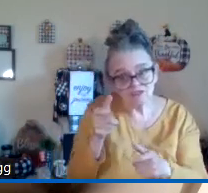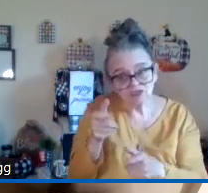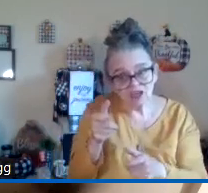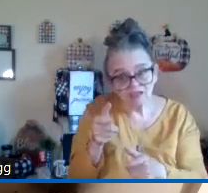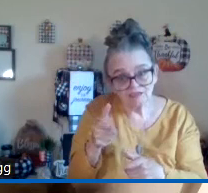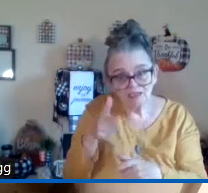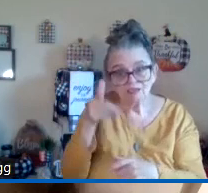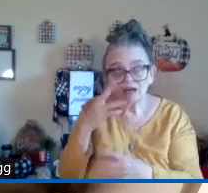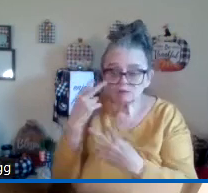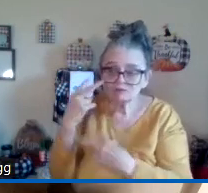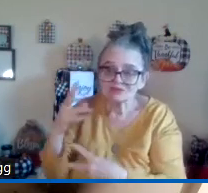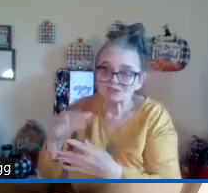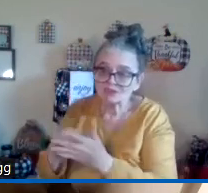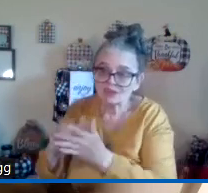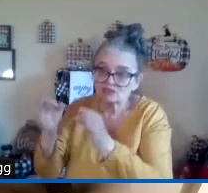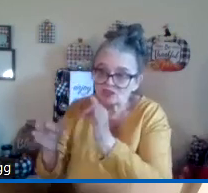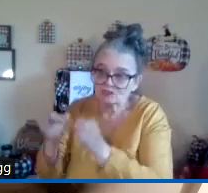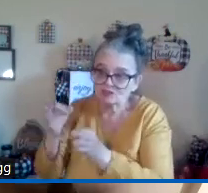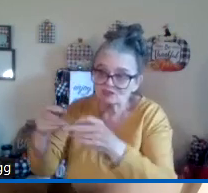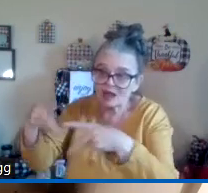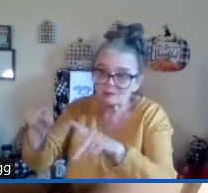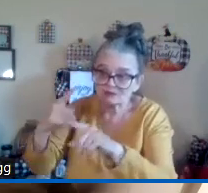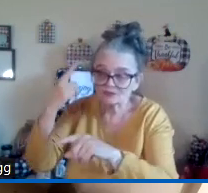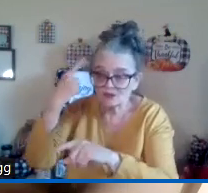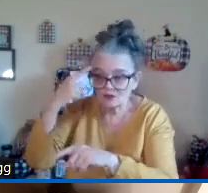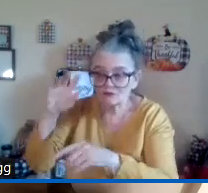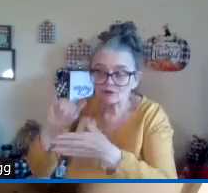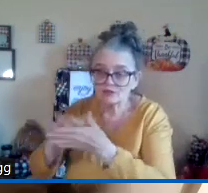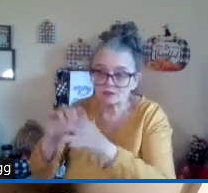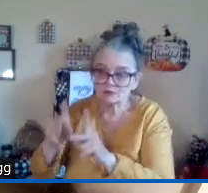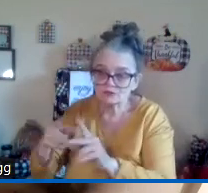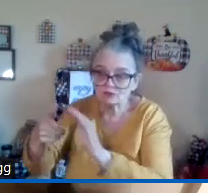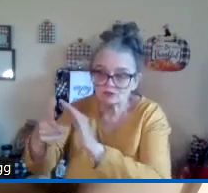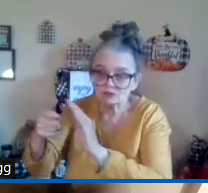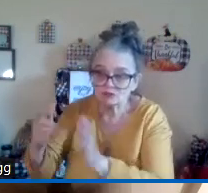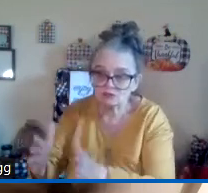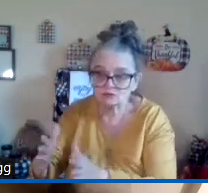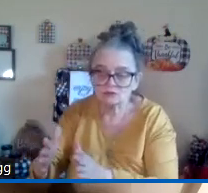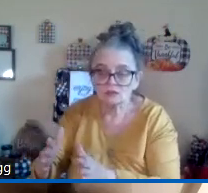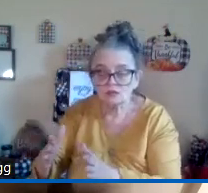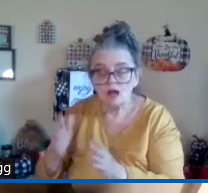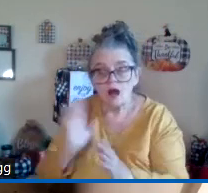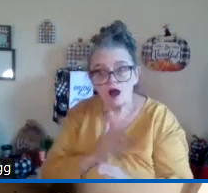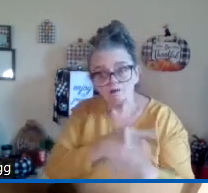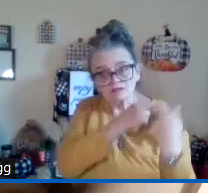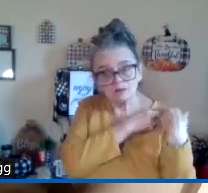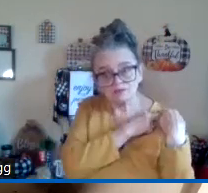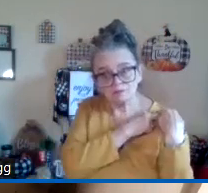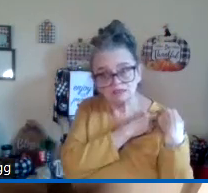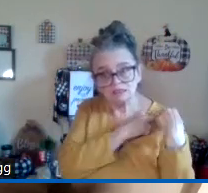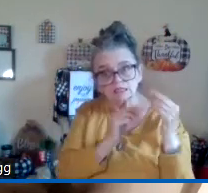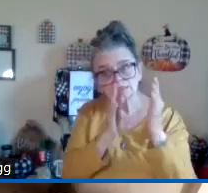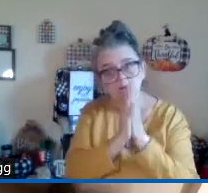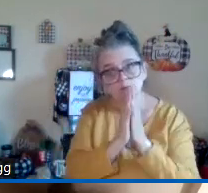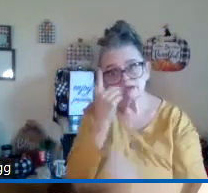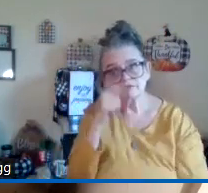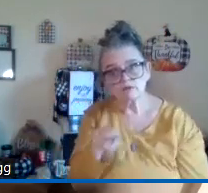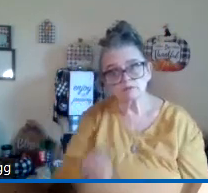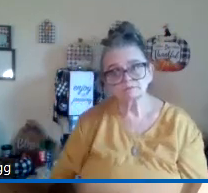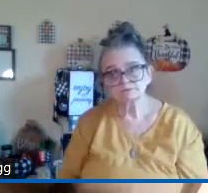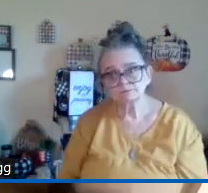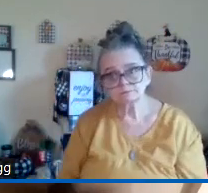they continue to be stubborn. They refuse to do it right. So after many times rebuking,